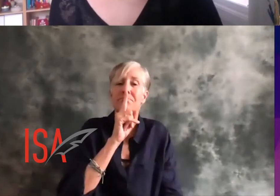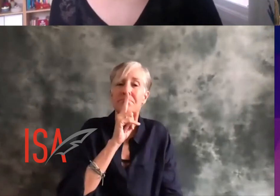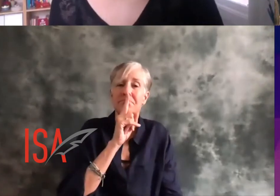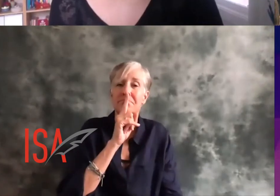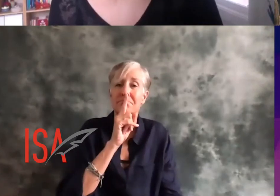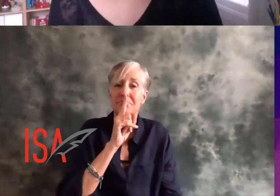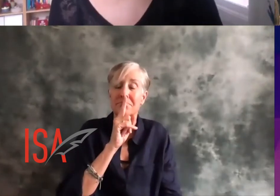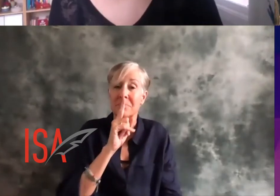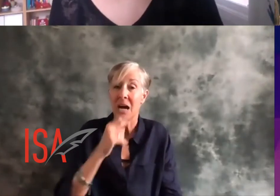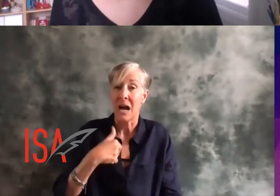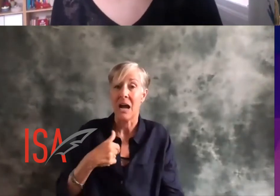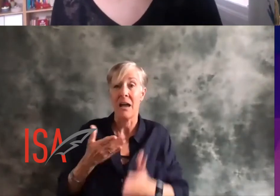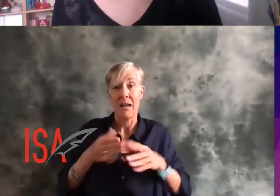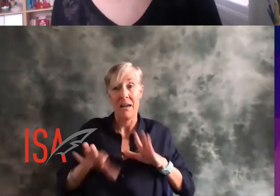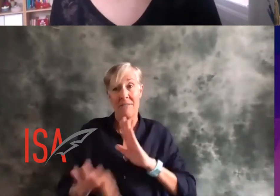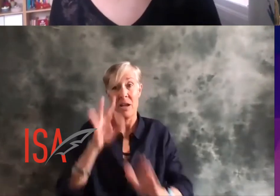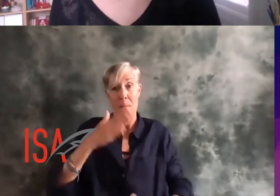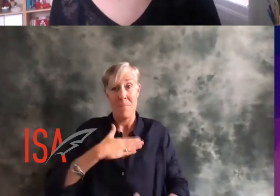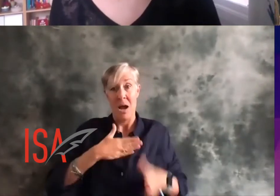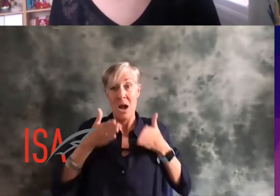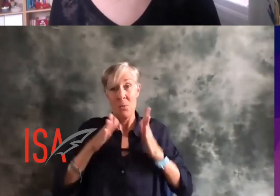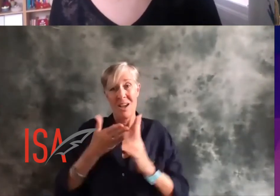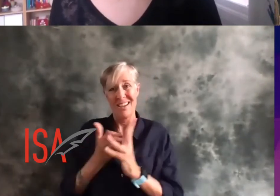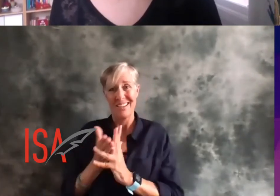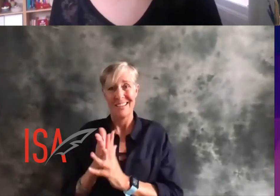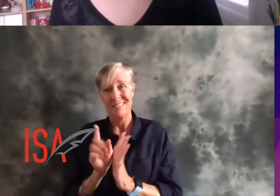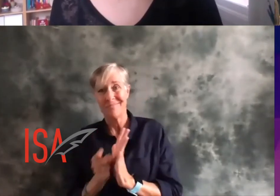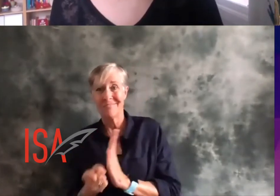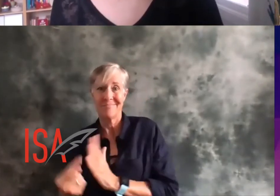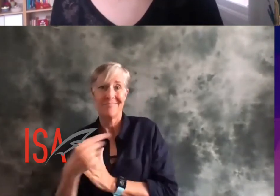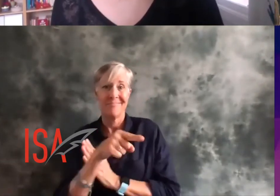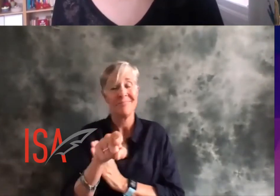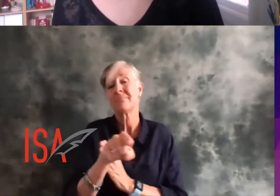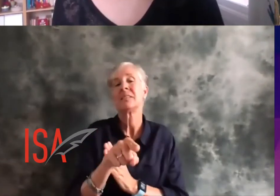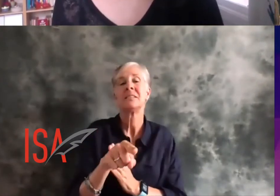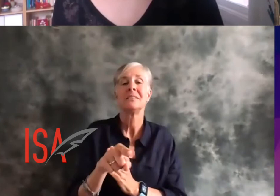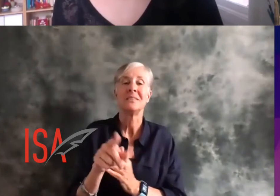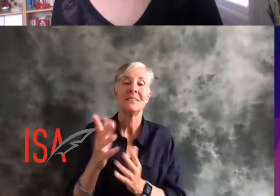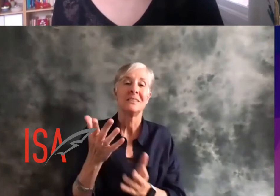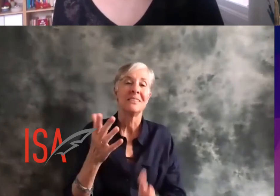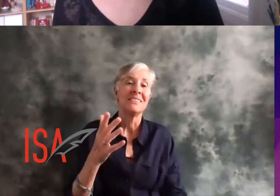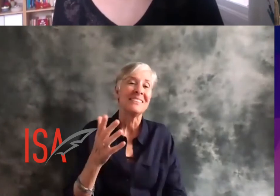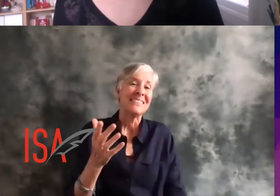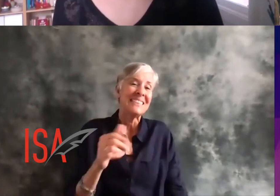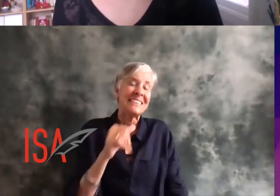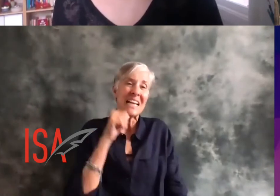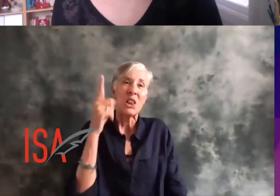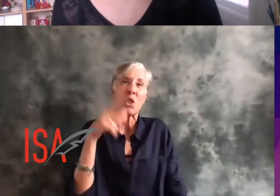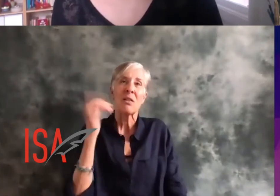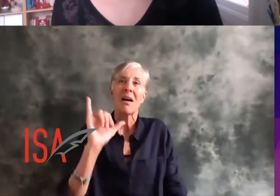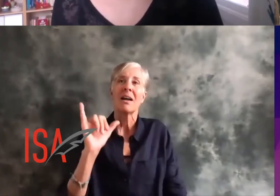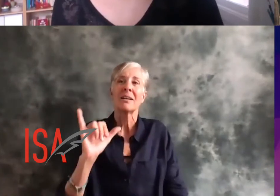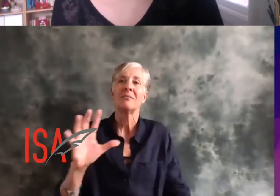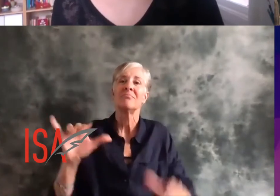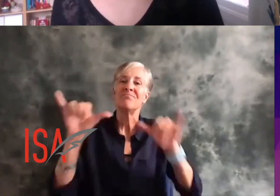have found my way. I have found a way to do what I love. It may not look like the traditional,